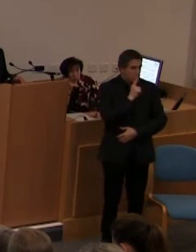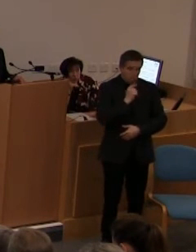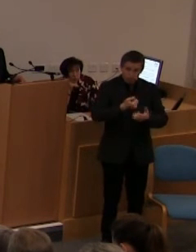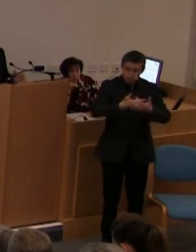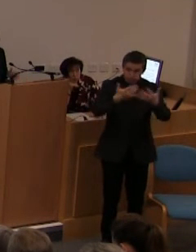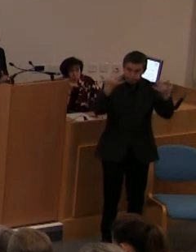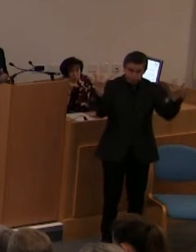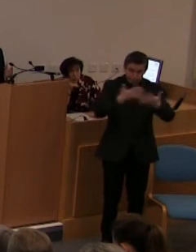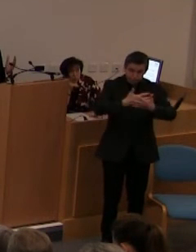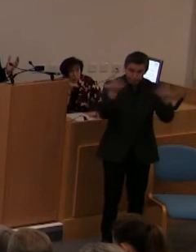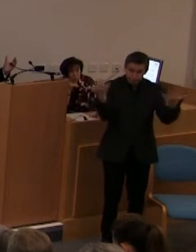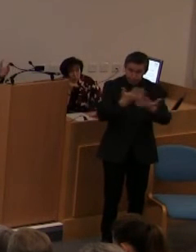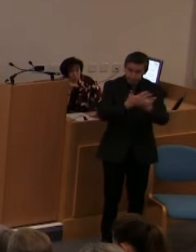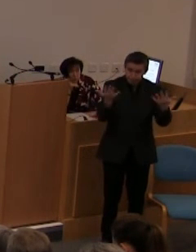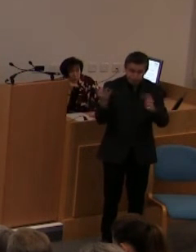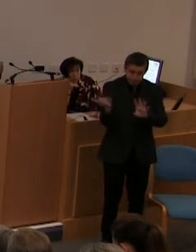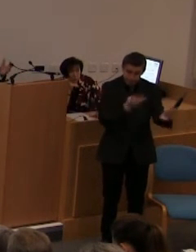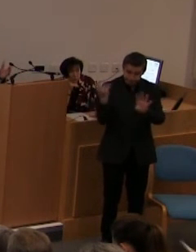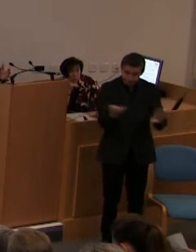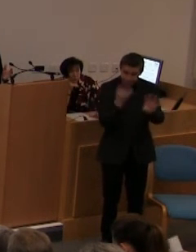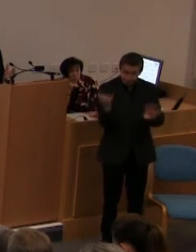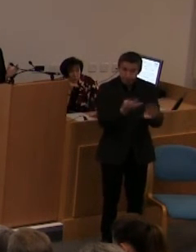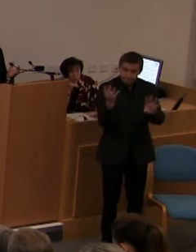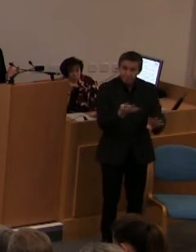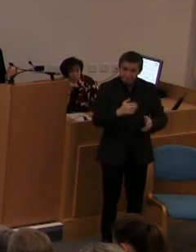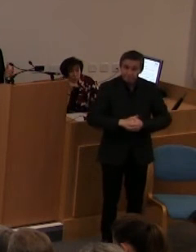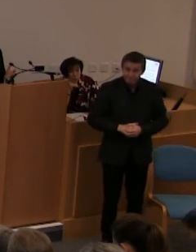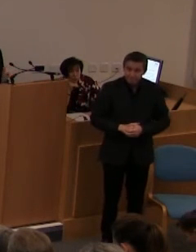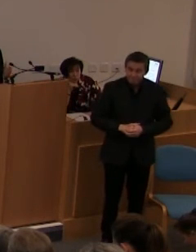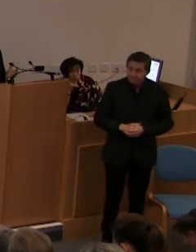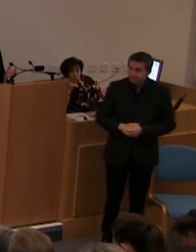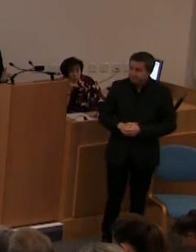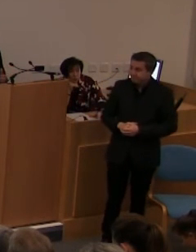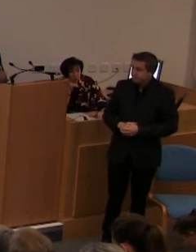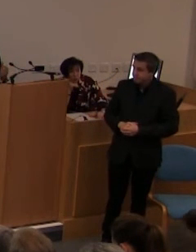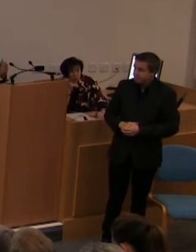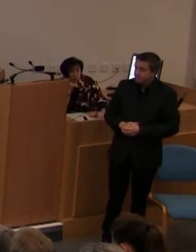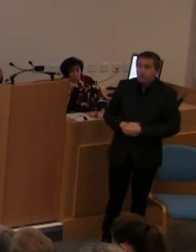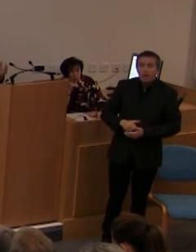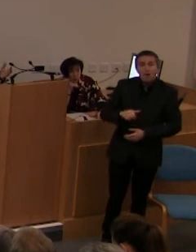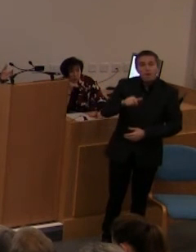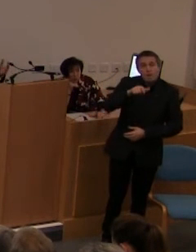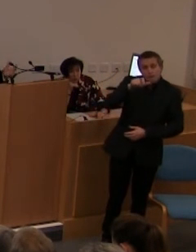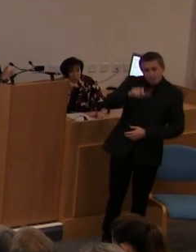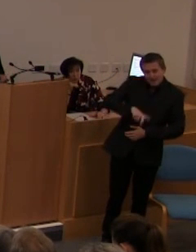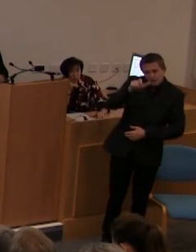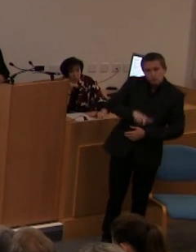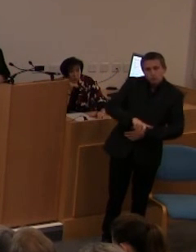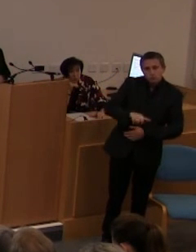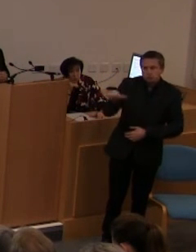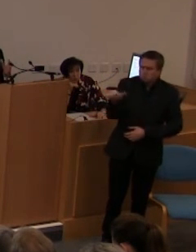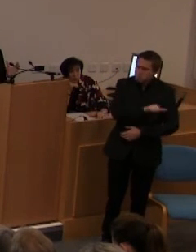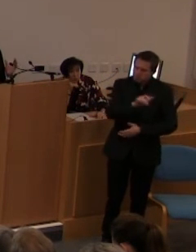people. As part of that, making sure that patients at the centre of everything